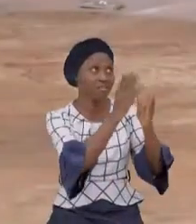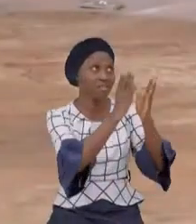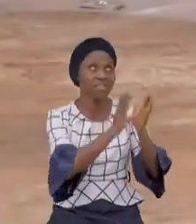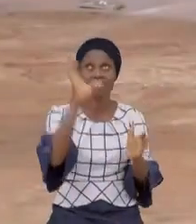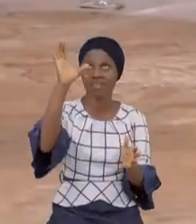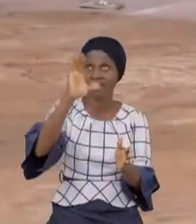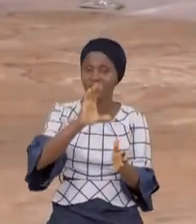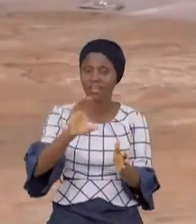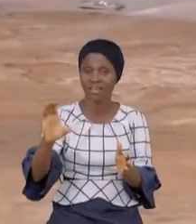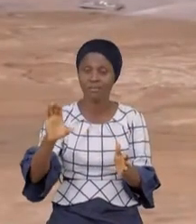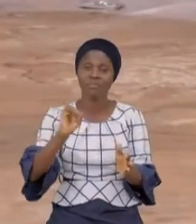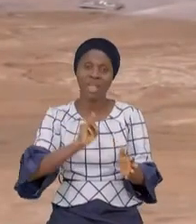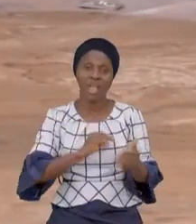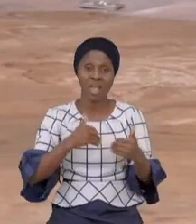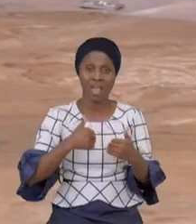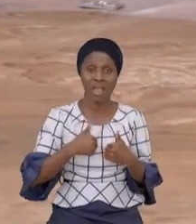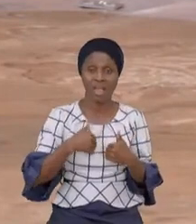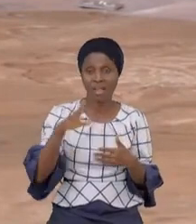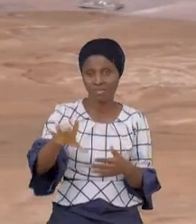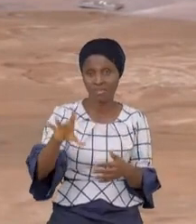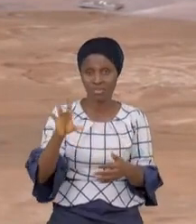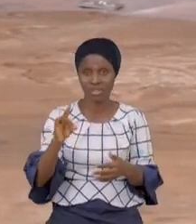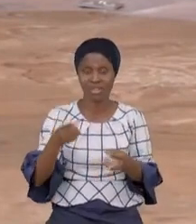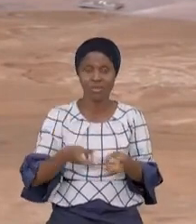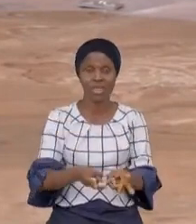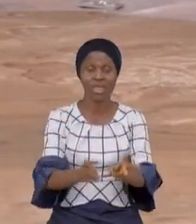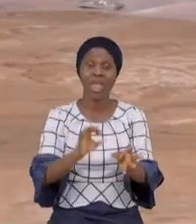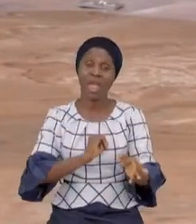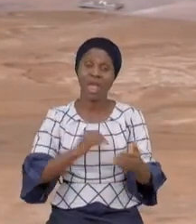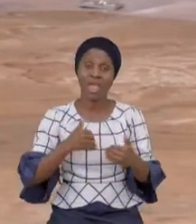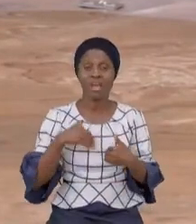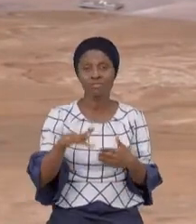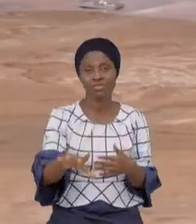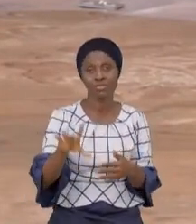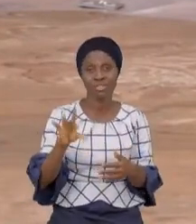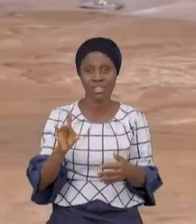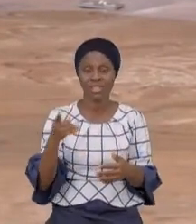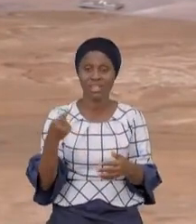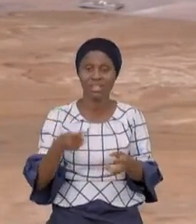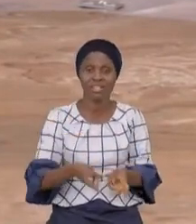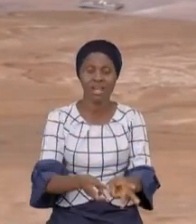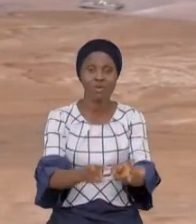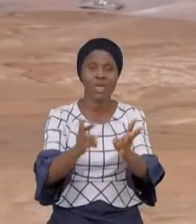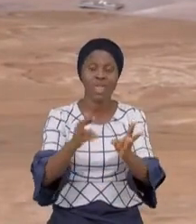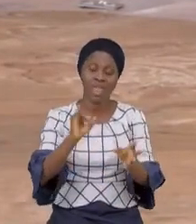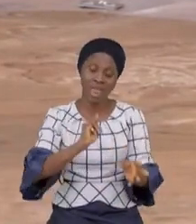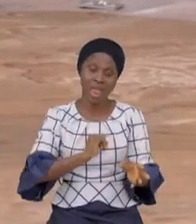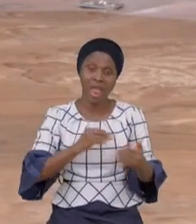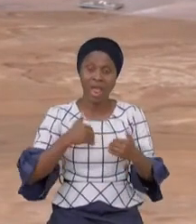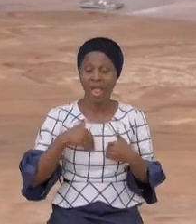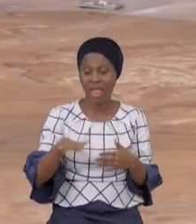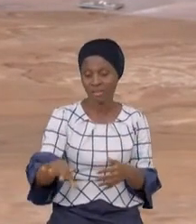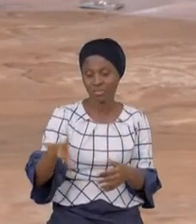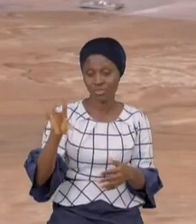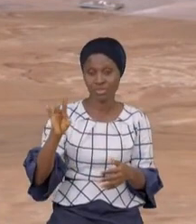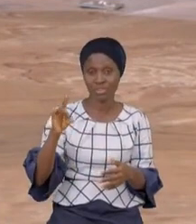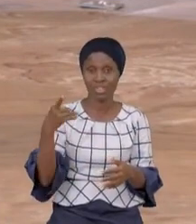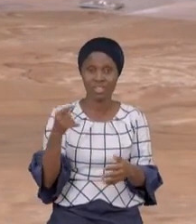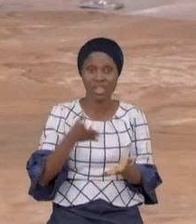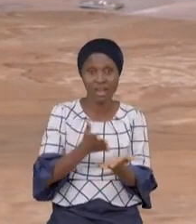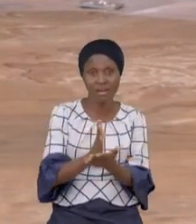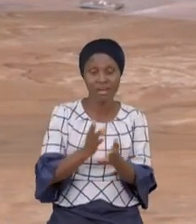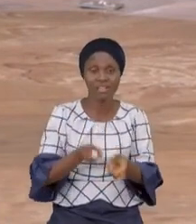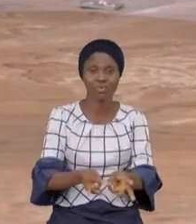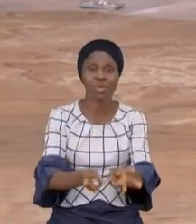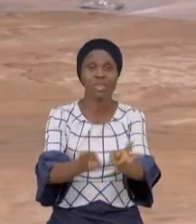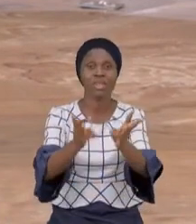Calvary. I have chosen the way. I have chosen the way. I have